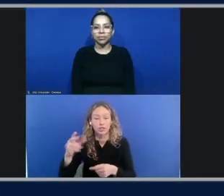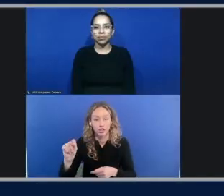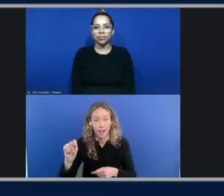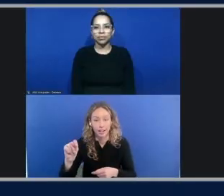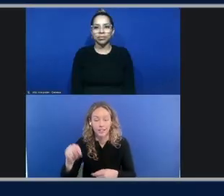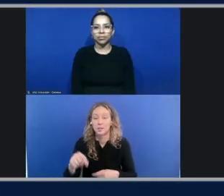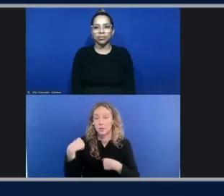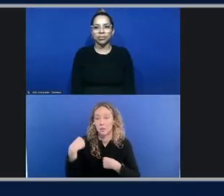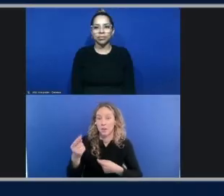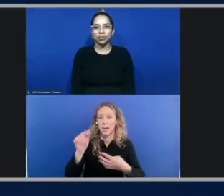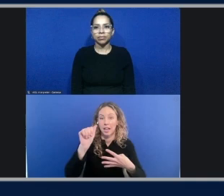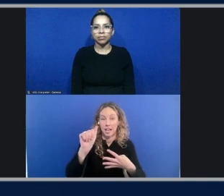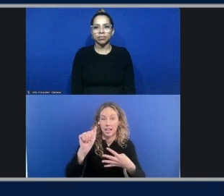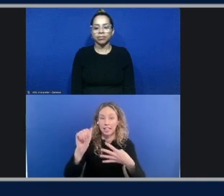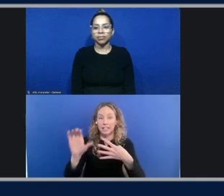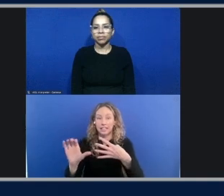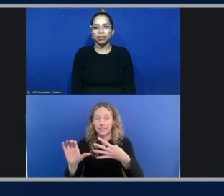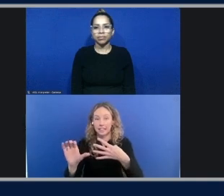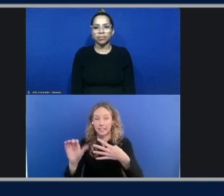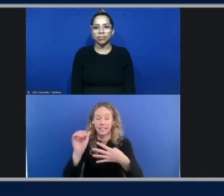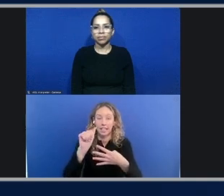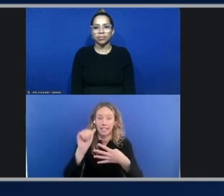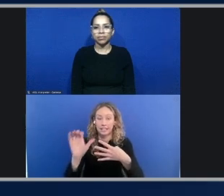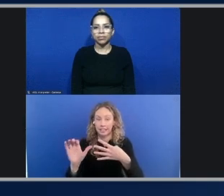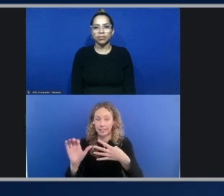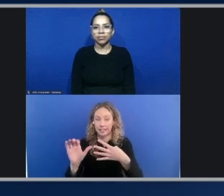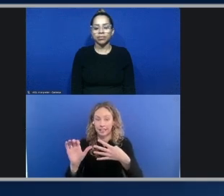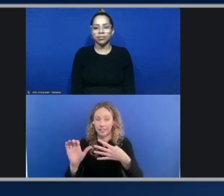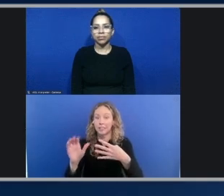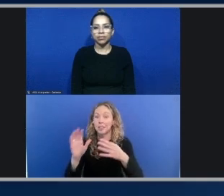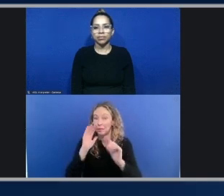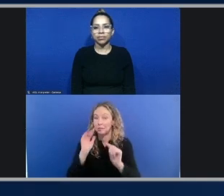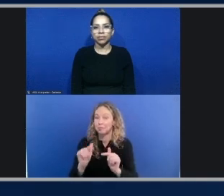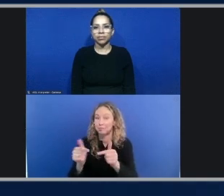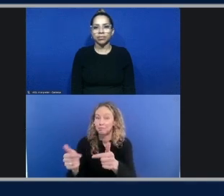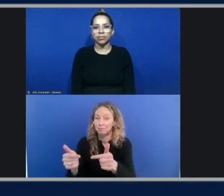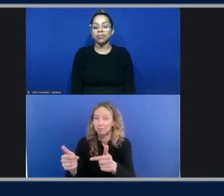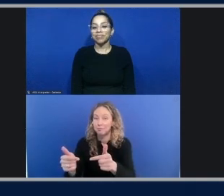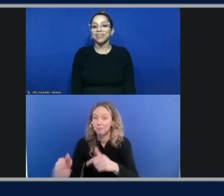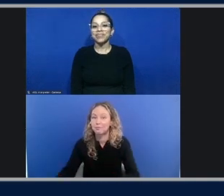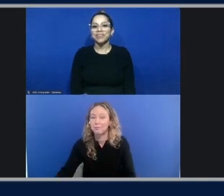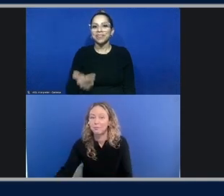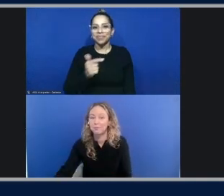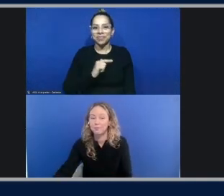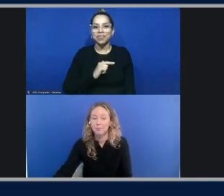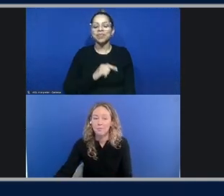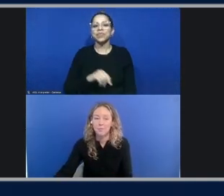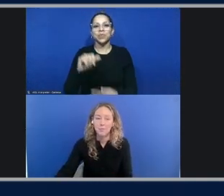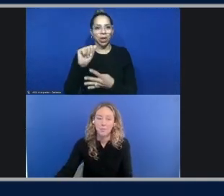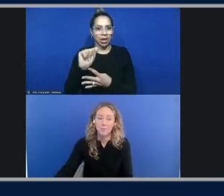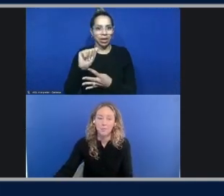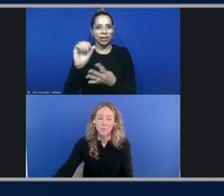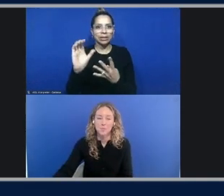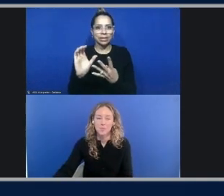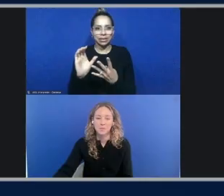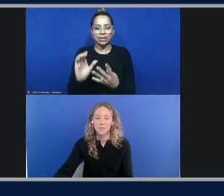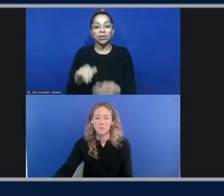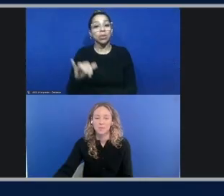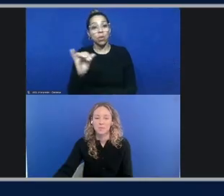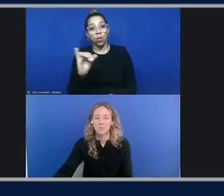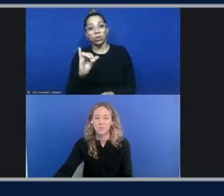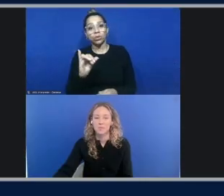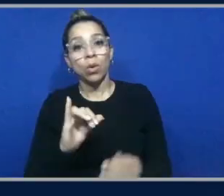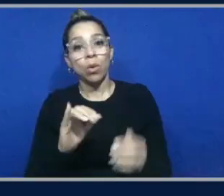C coming through as potential answers. Hyperparameter tuning and feature engineering. There's also model evaluation.